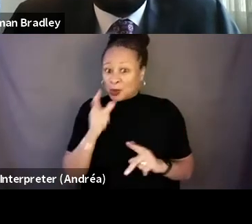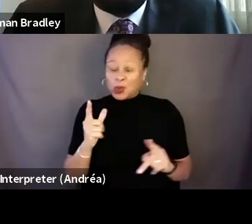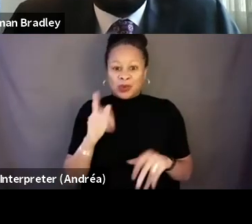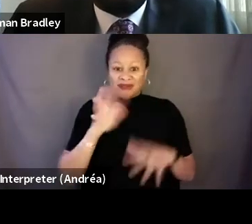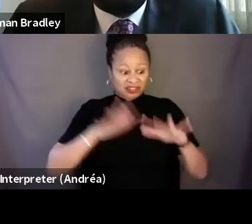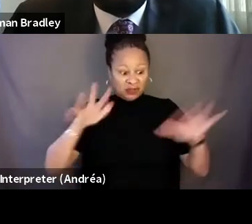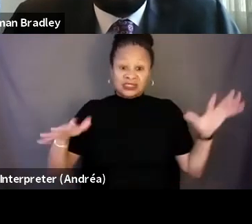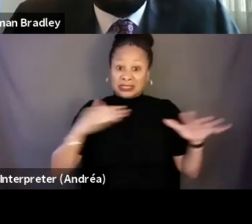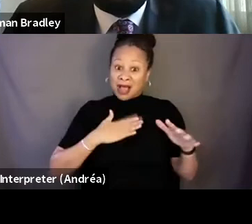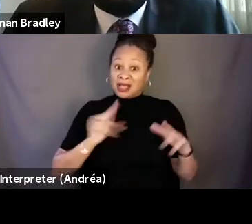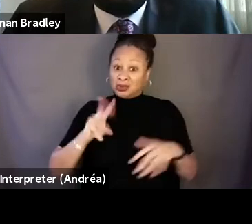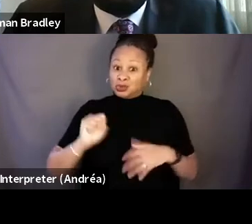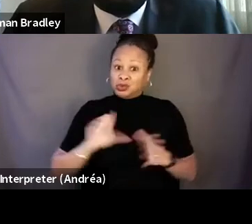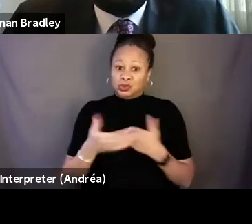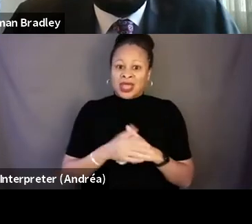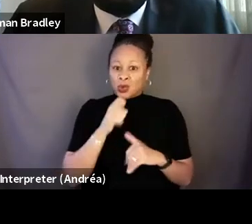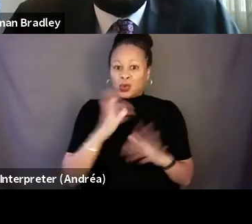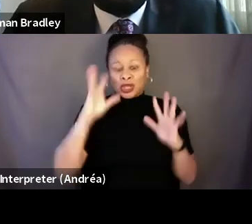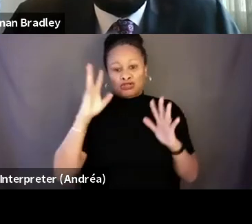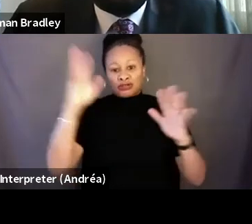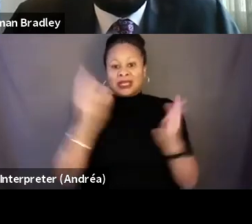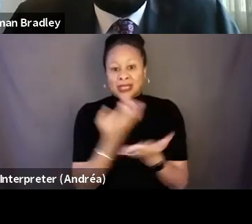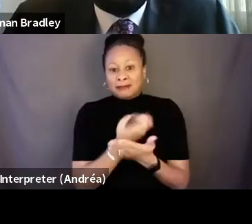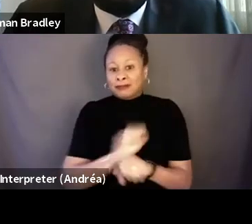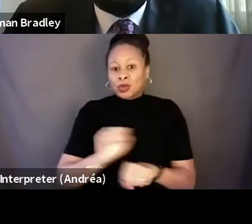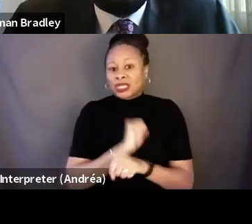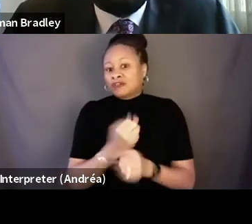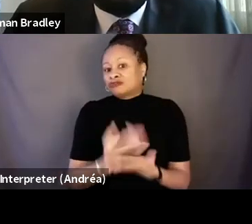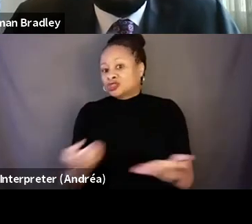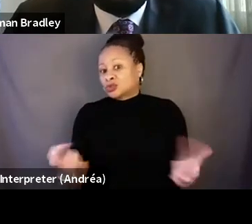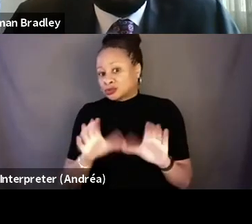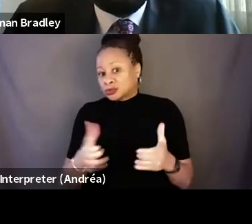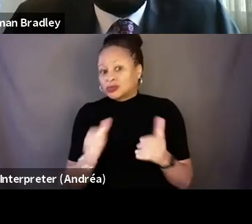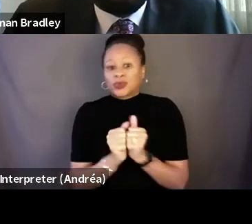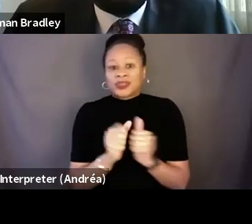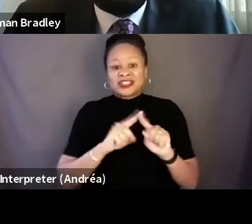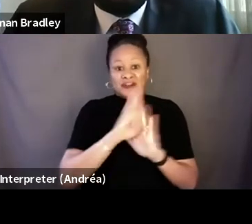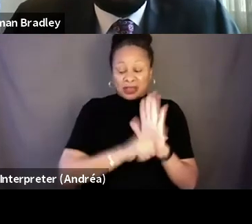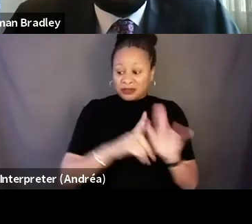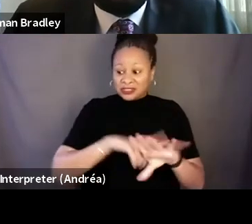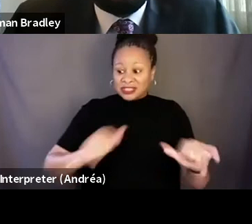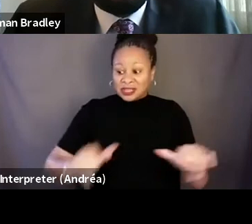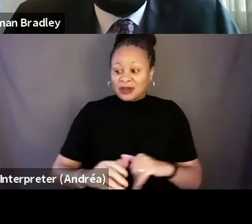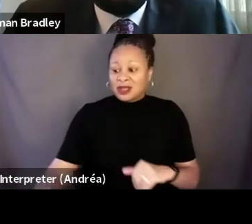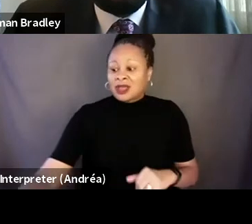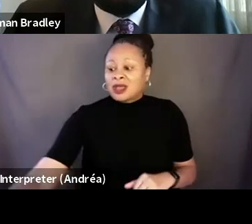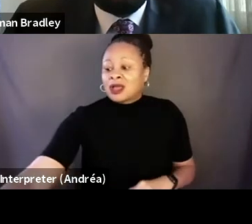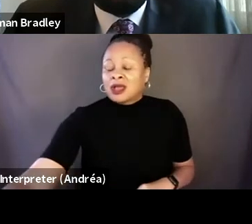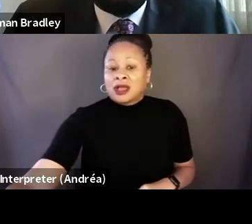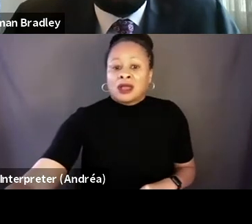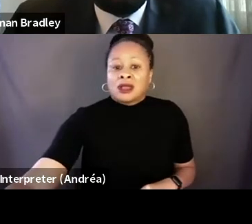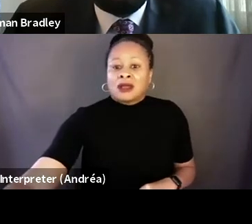created, employee resource groups around different backgrounds, such and such. I think one good thing